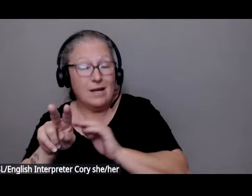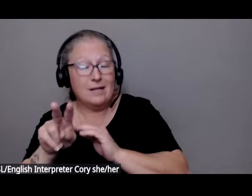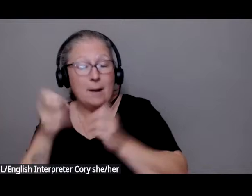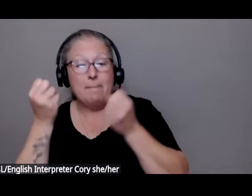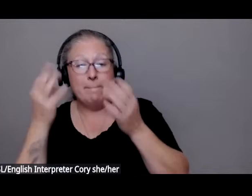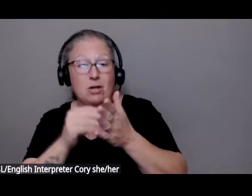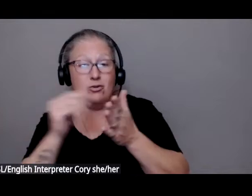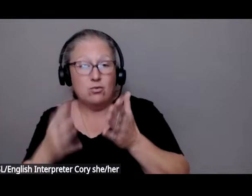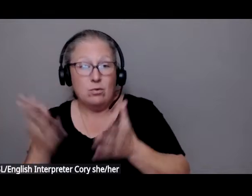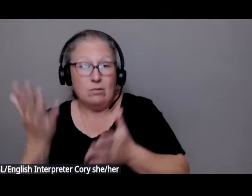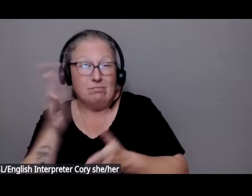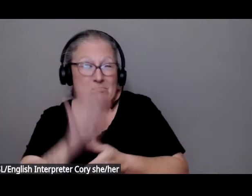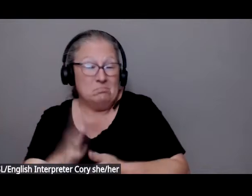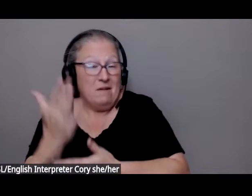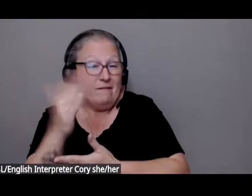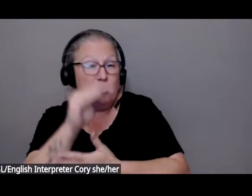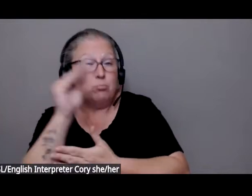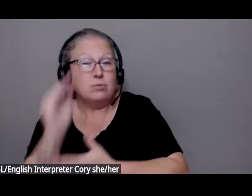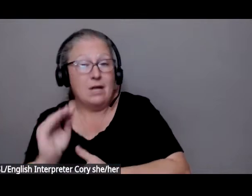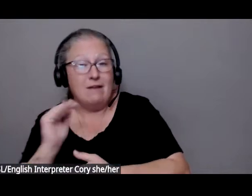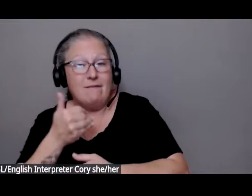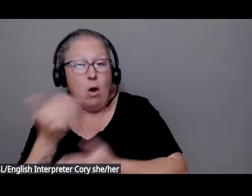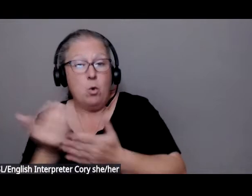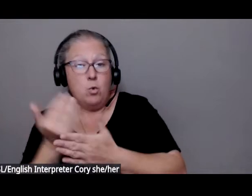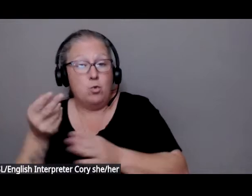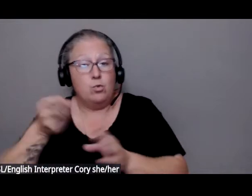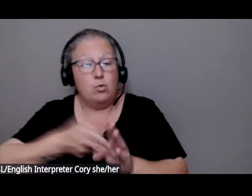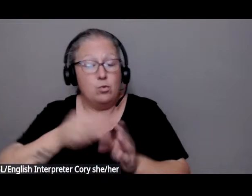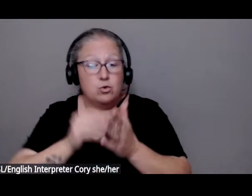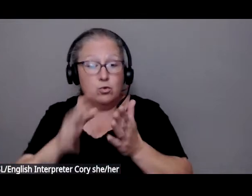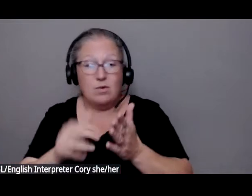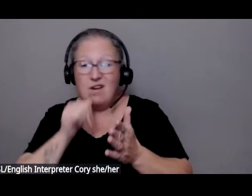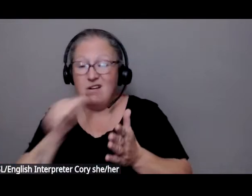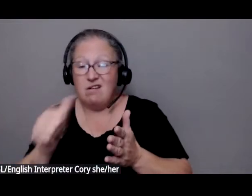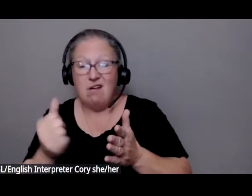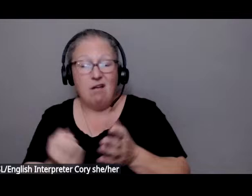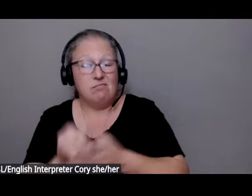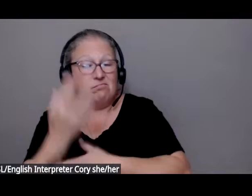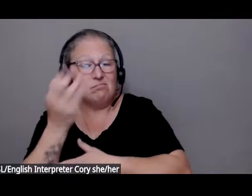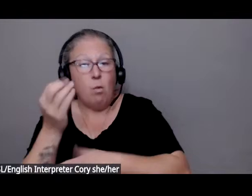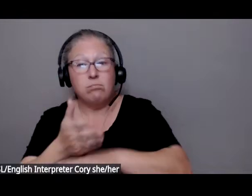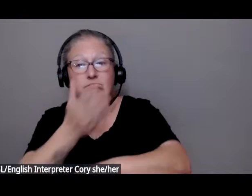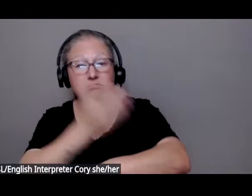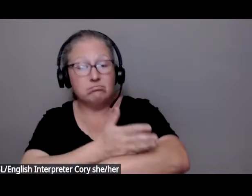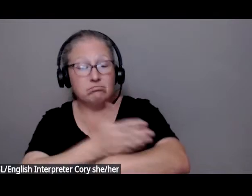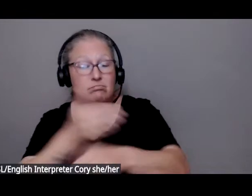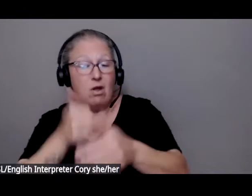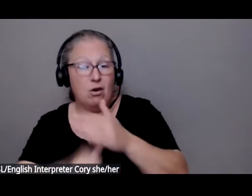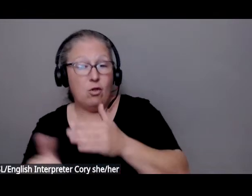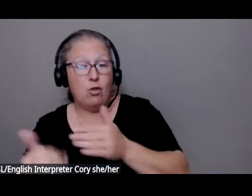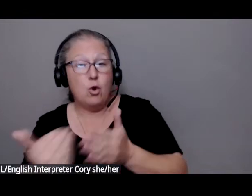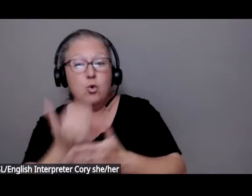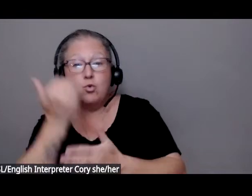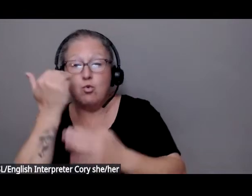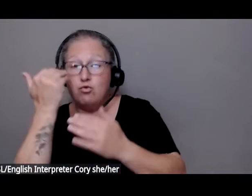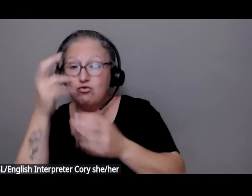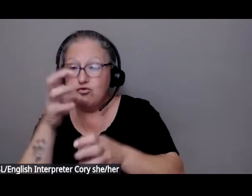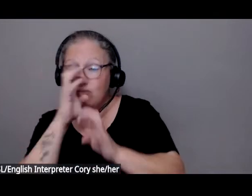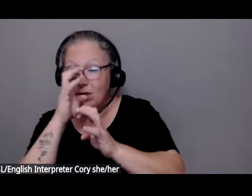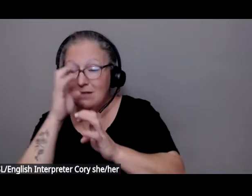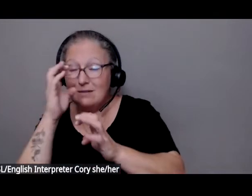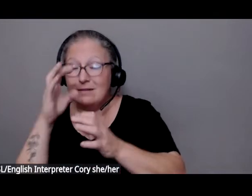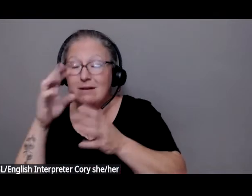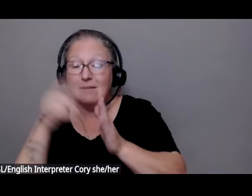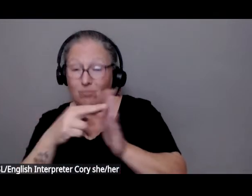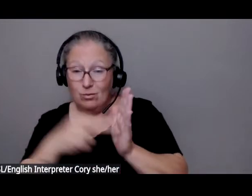perhaps 15% of our newcomer students, have not thrived or even progressed under the new strict guidelines. For